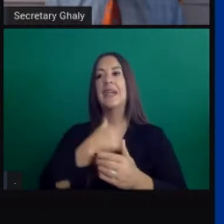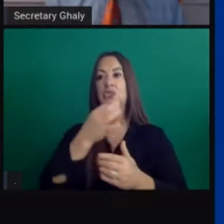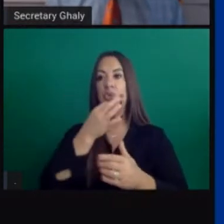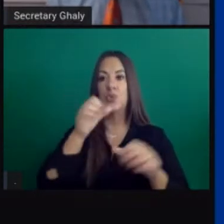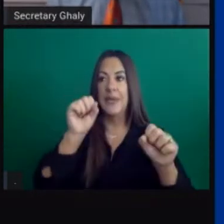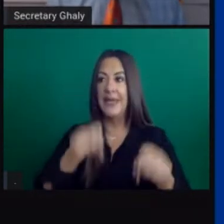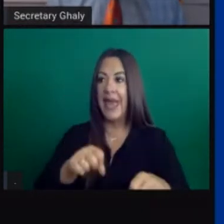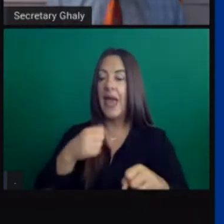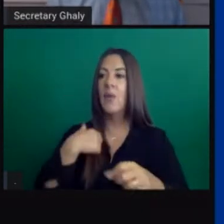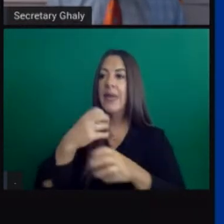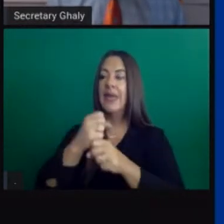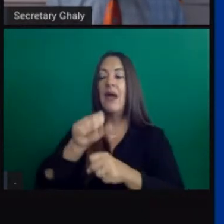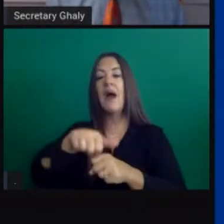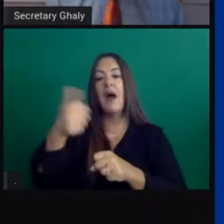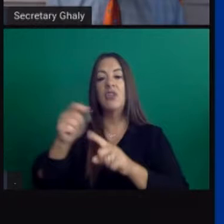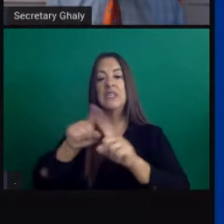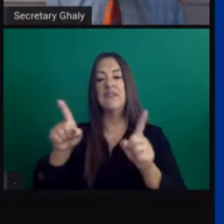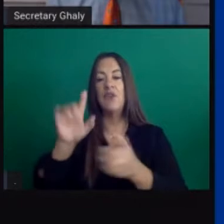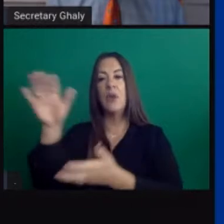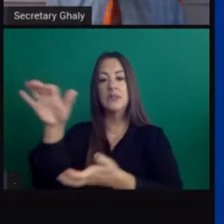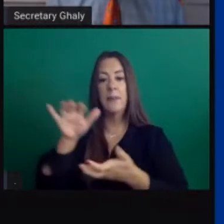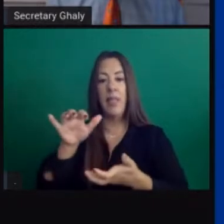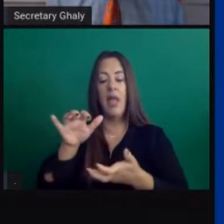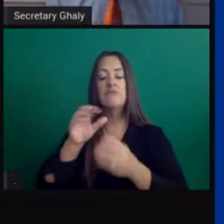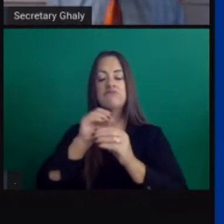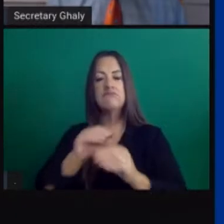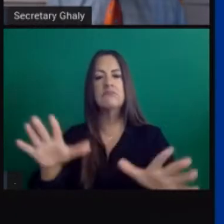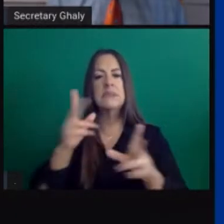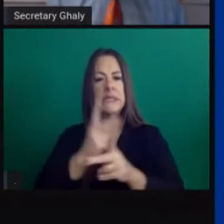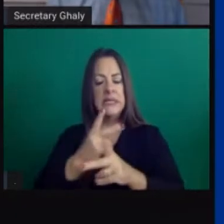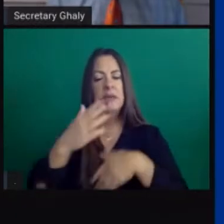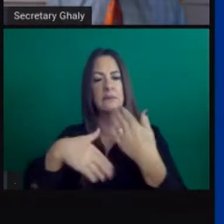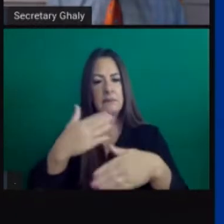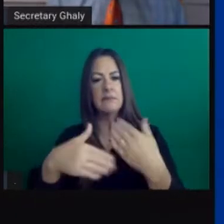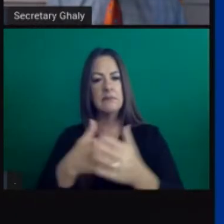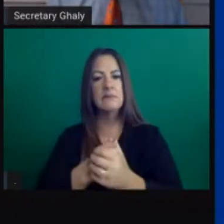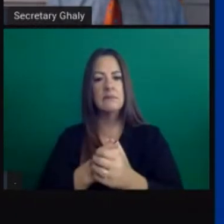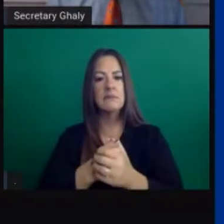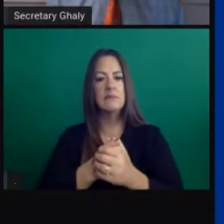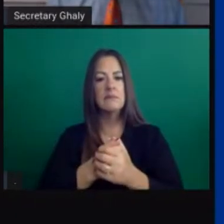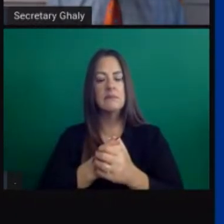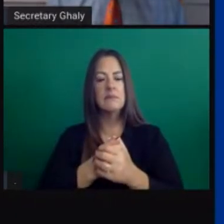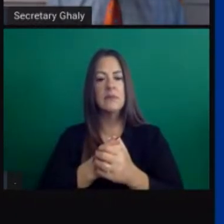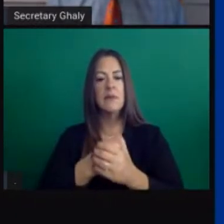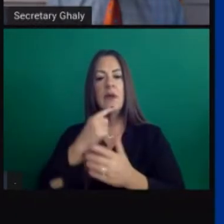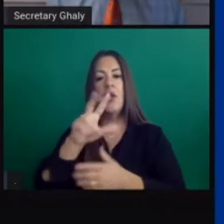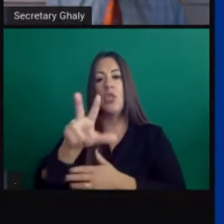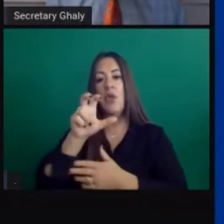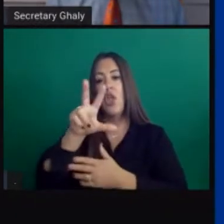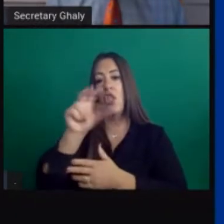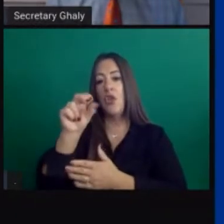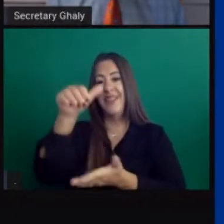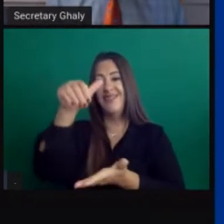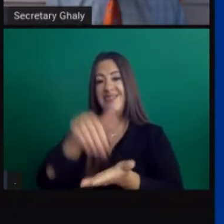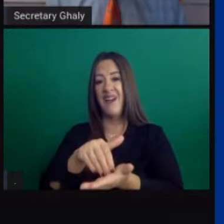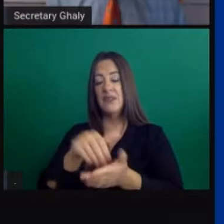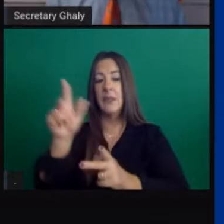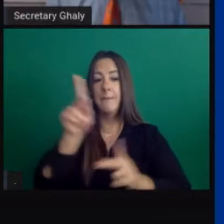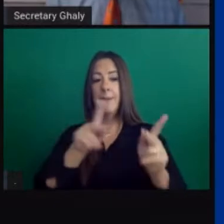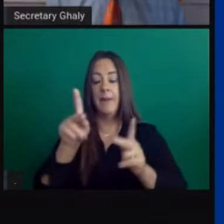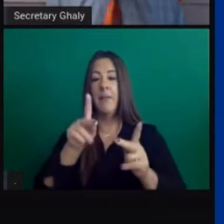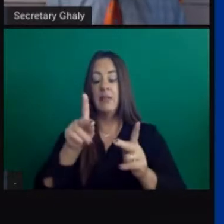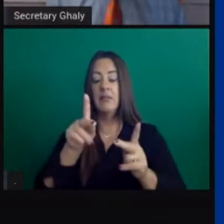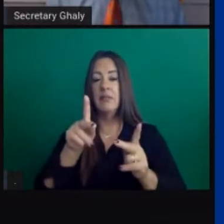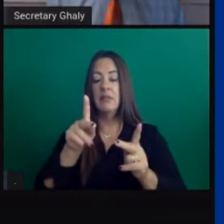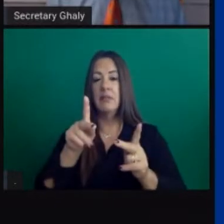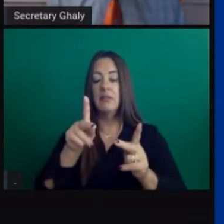can, and we will keep you all posted. As I said, about 330,000 doses are distributed